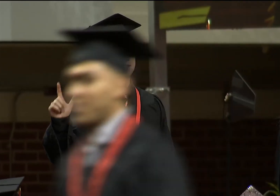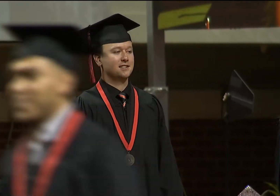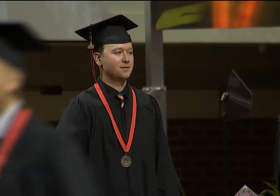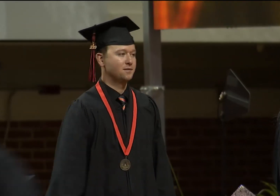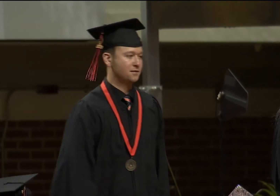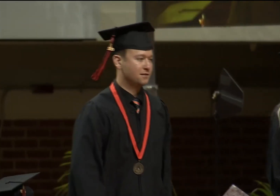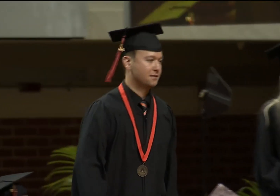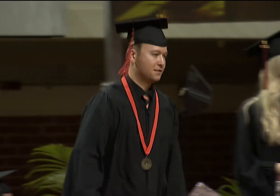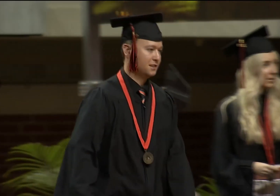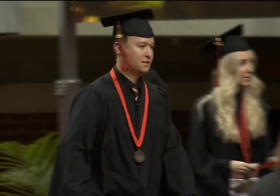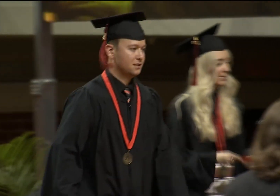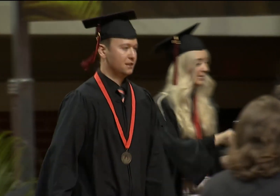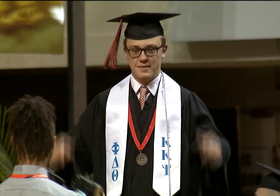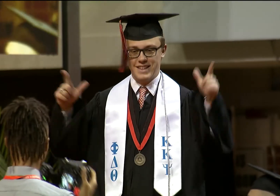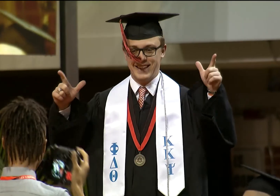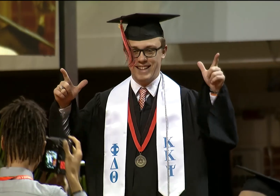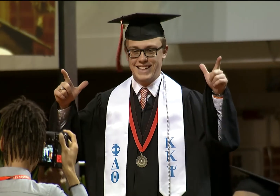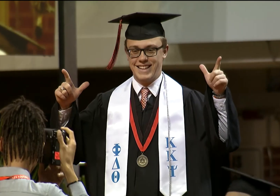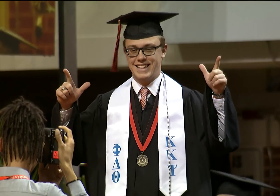Will Pickens.